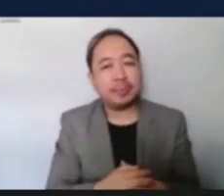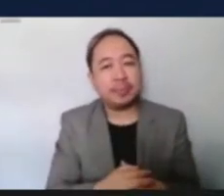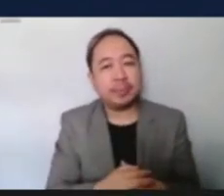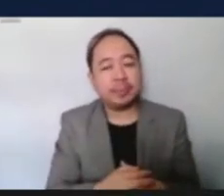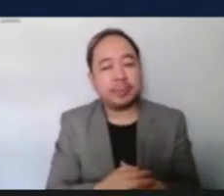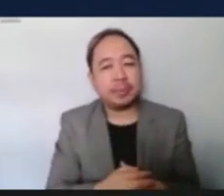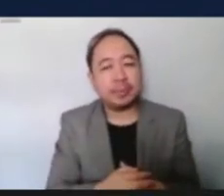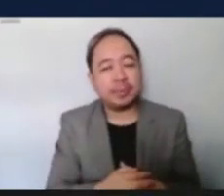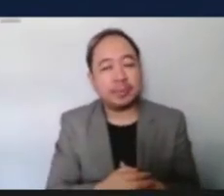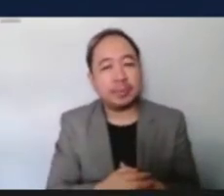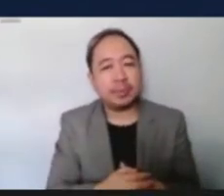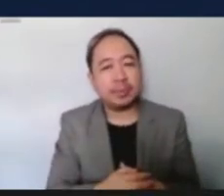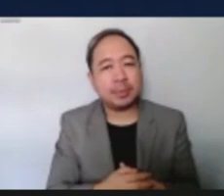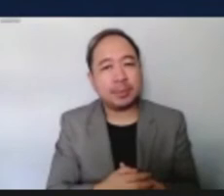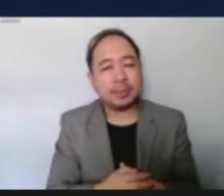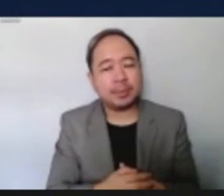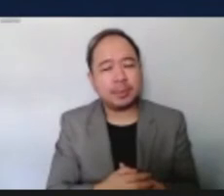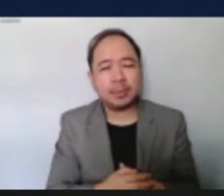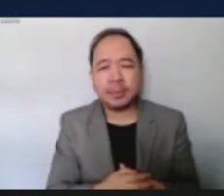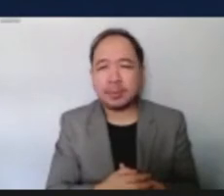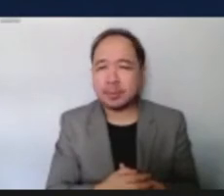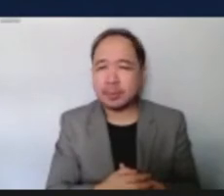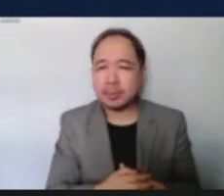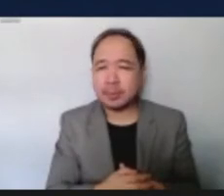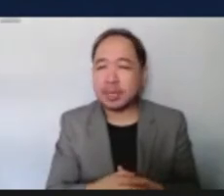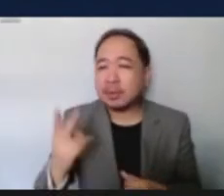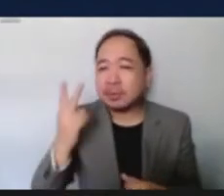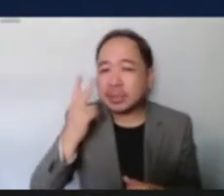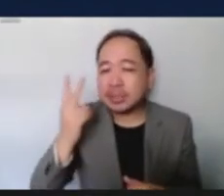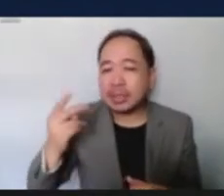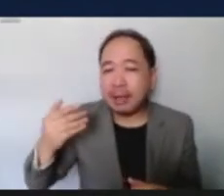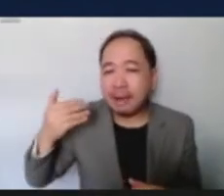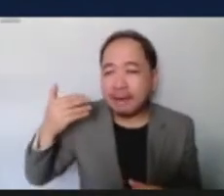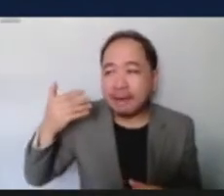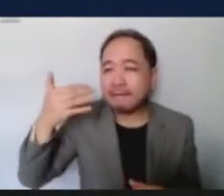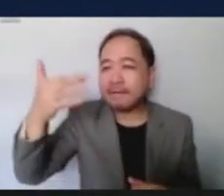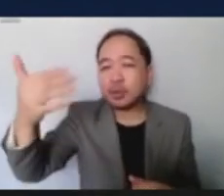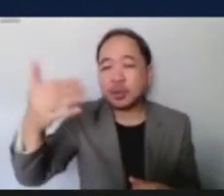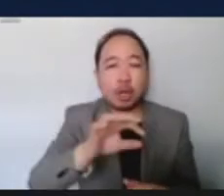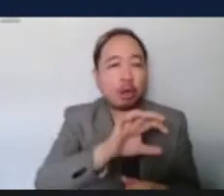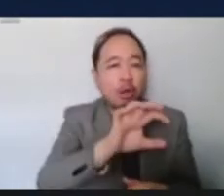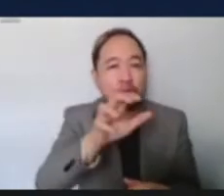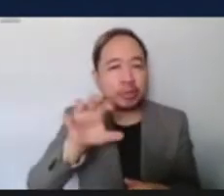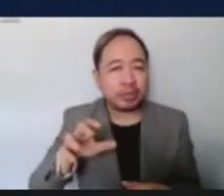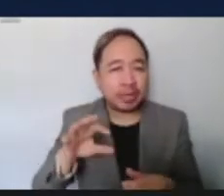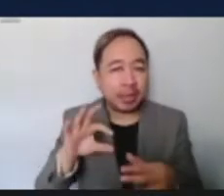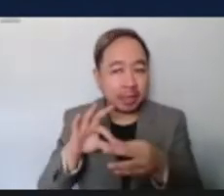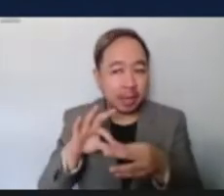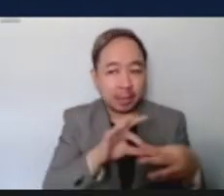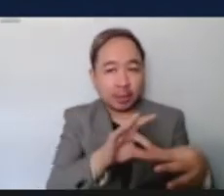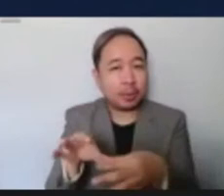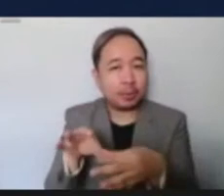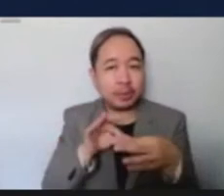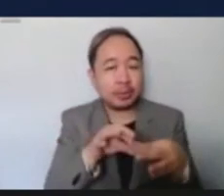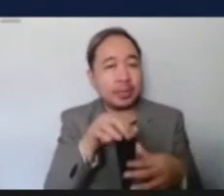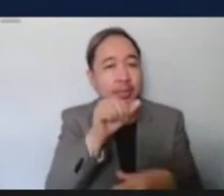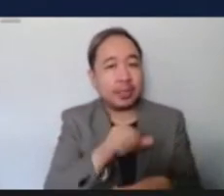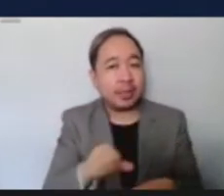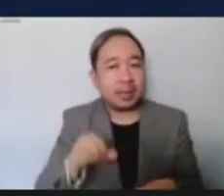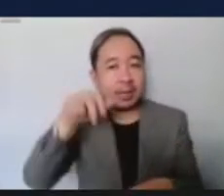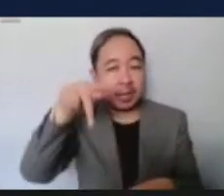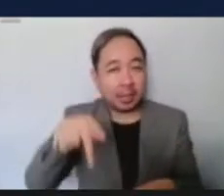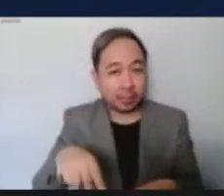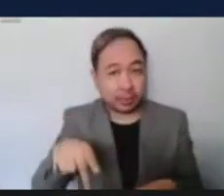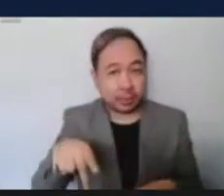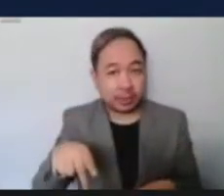shipping on settling the future of regular operation in Asia and Pacific highlighted